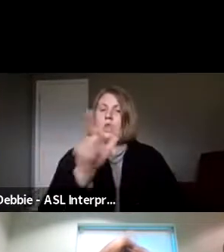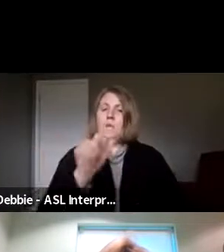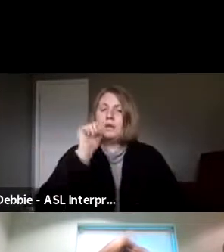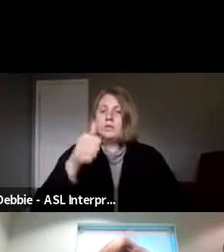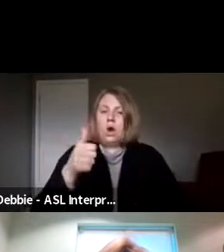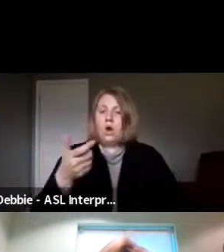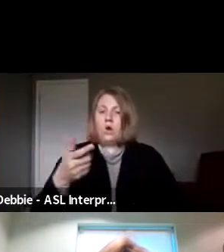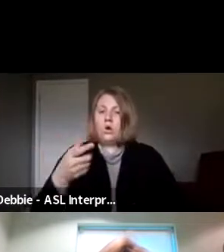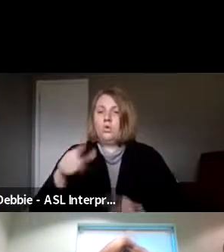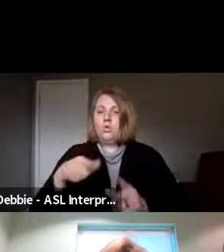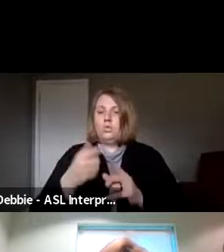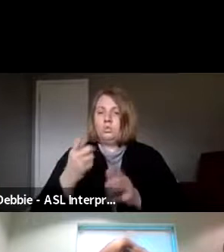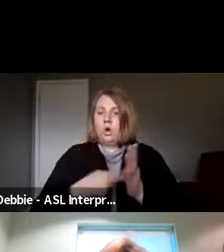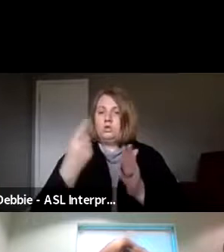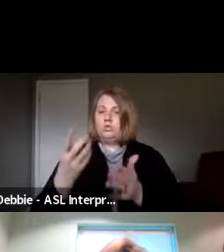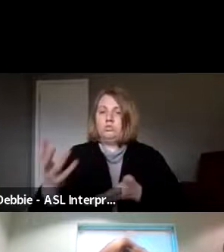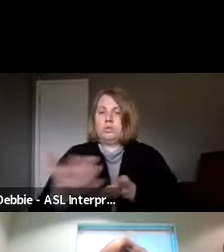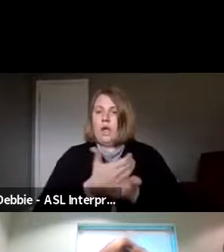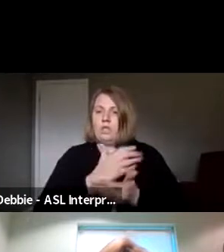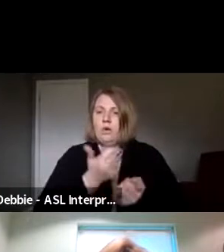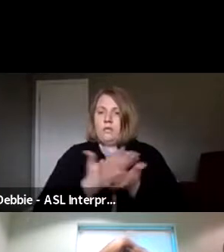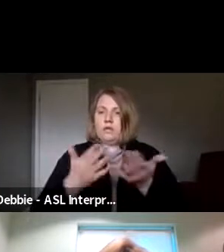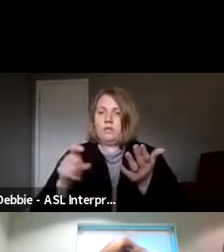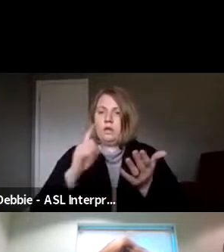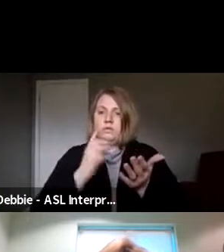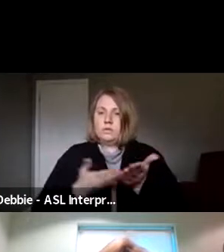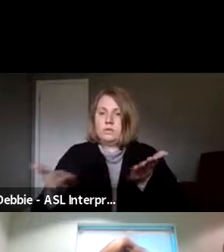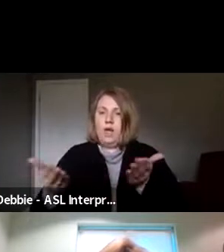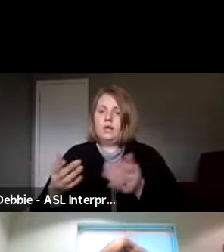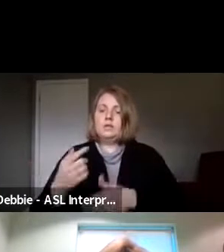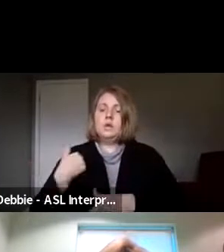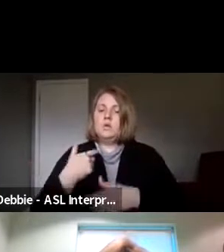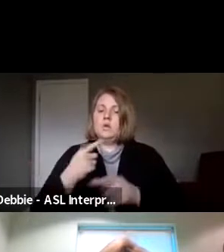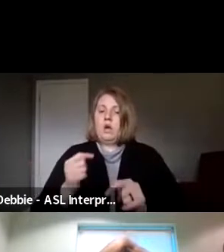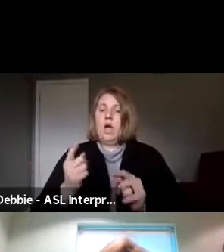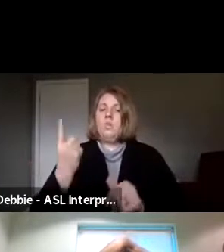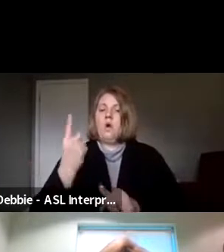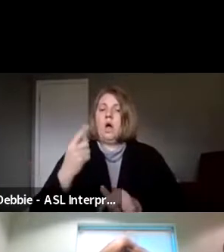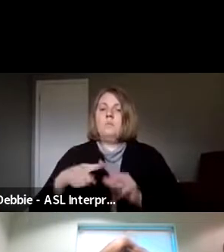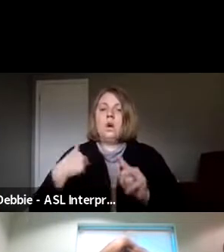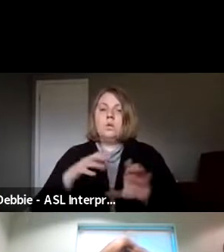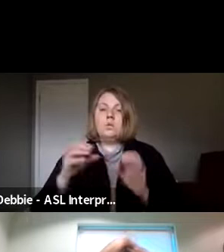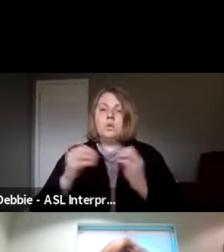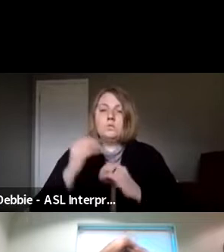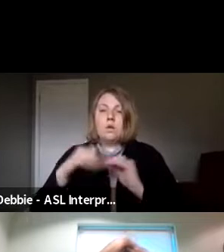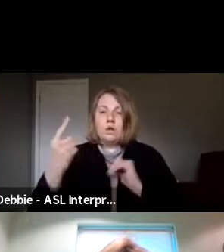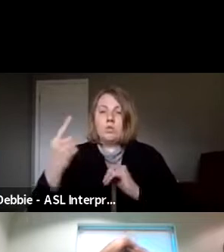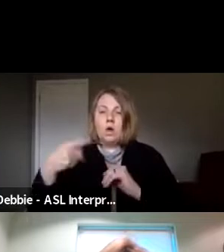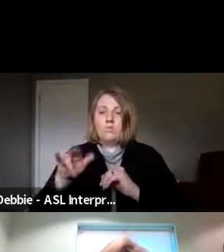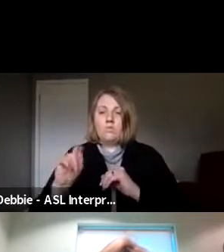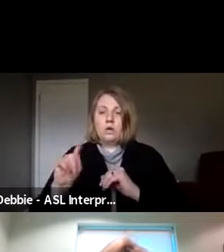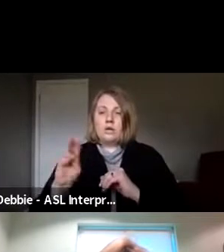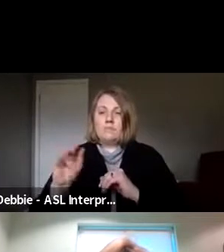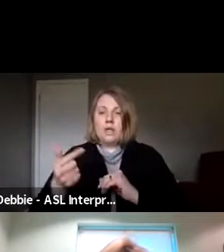you gather the supplies, right? So we try to give at least one, but we're going to be doing more than one printmaking technique. We're going to be